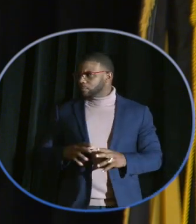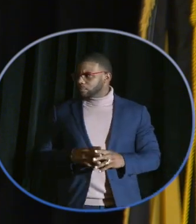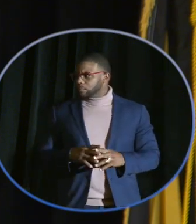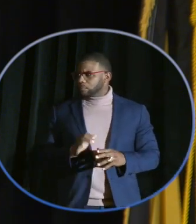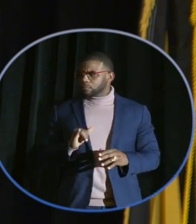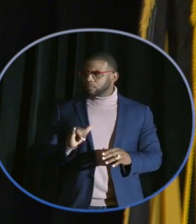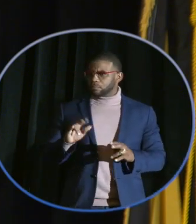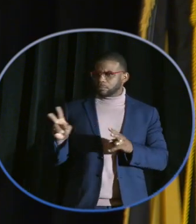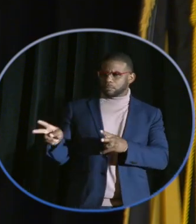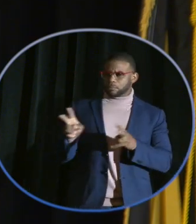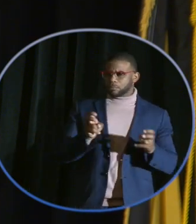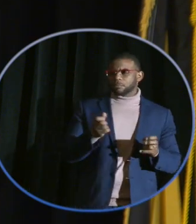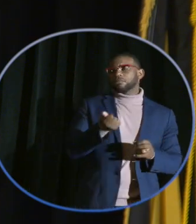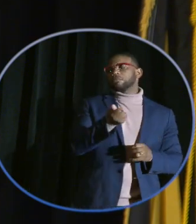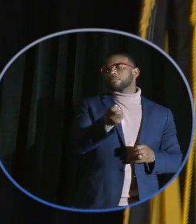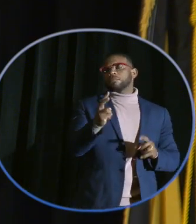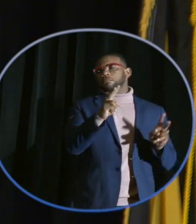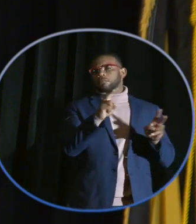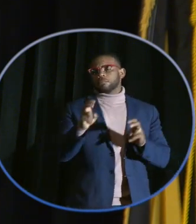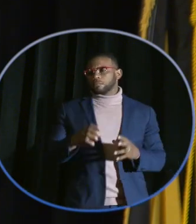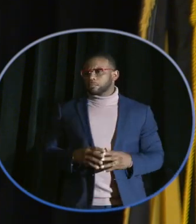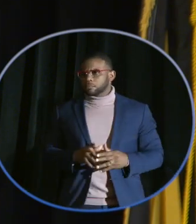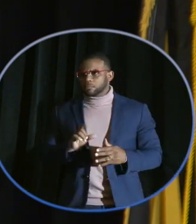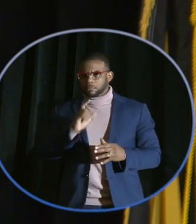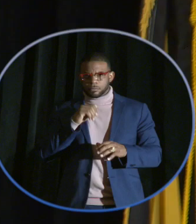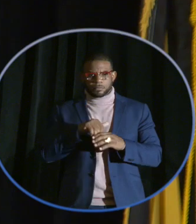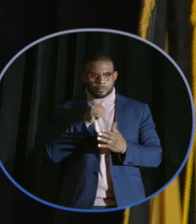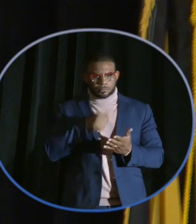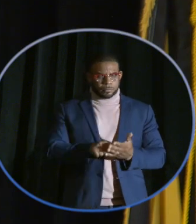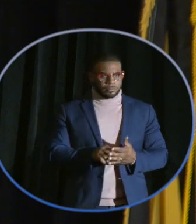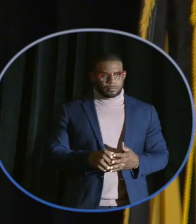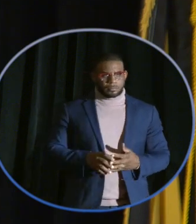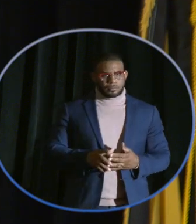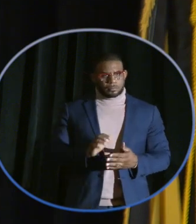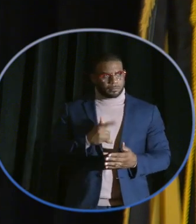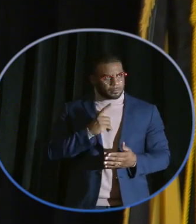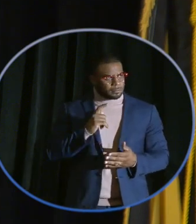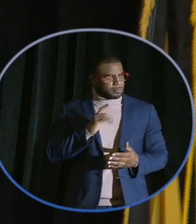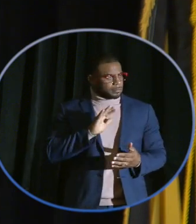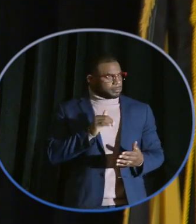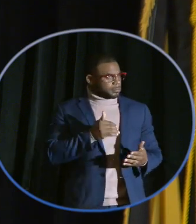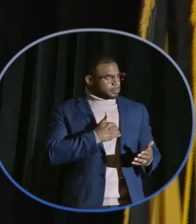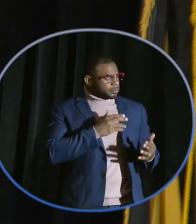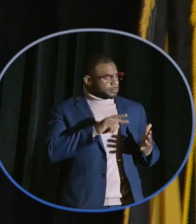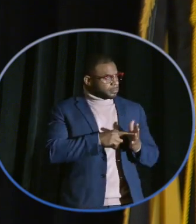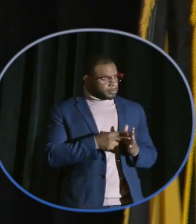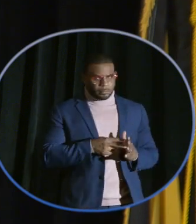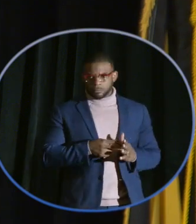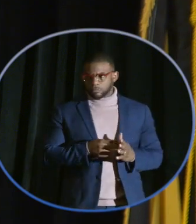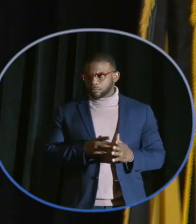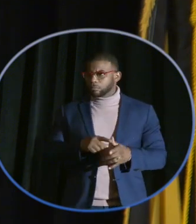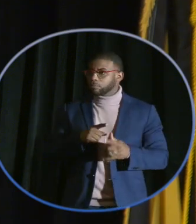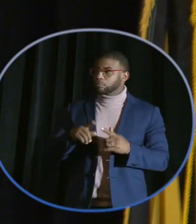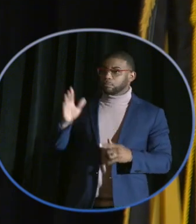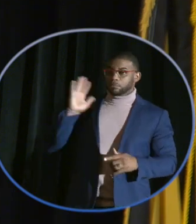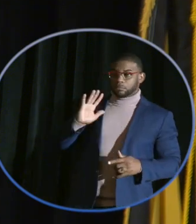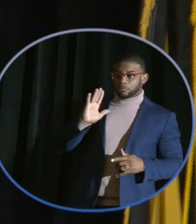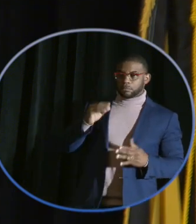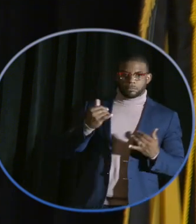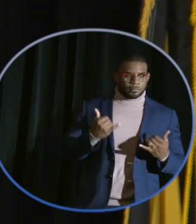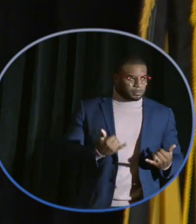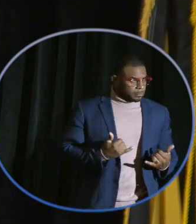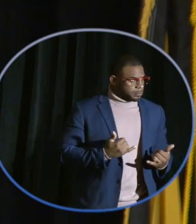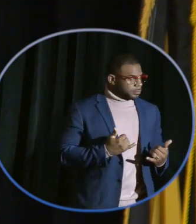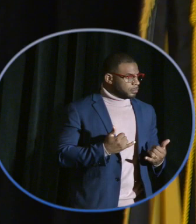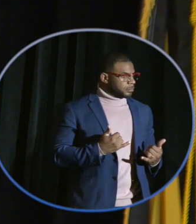So I'm going to paraphrase a few of the quotes that are in the letter that are so meaningful then and